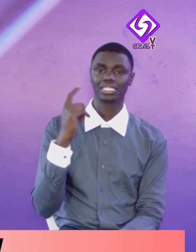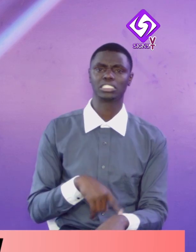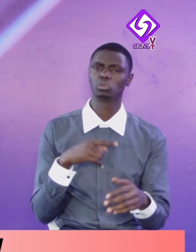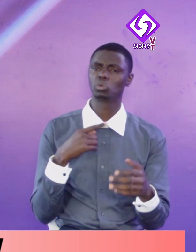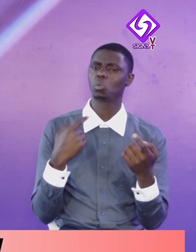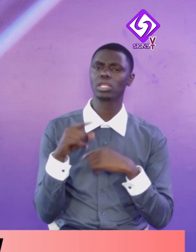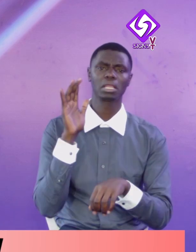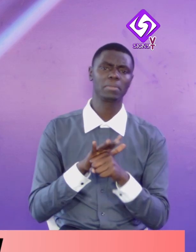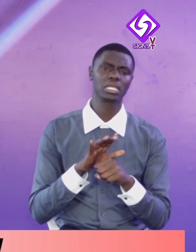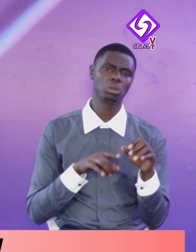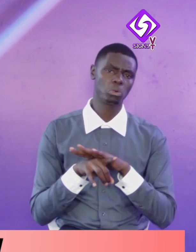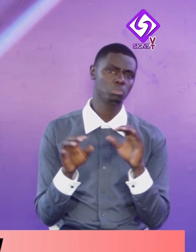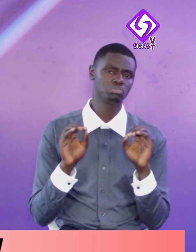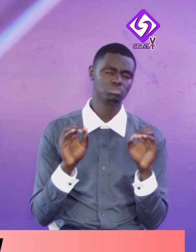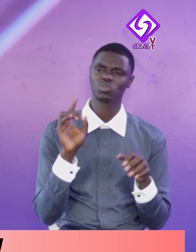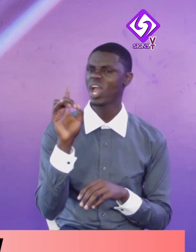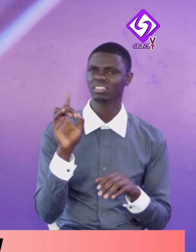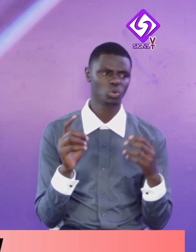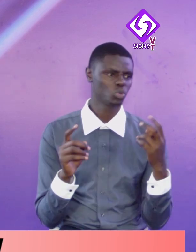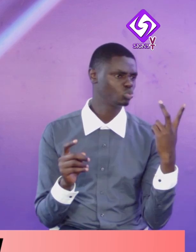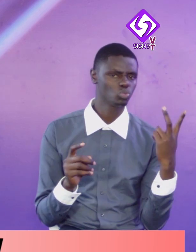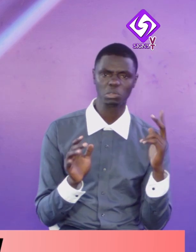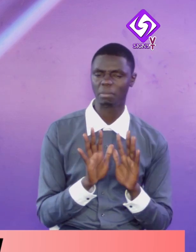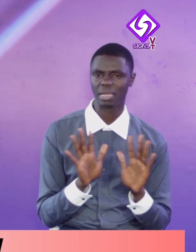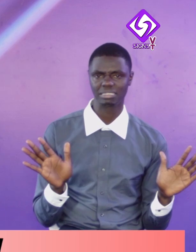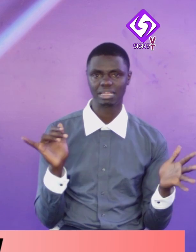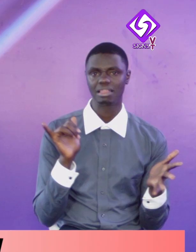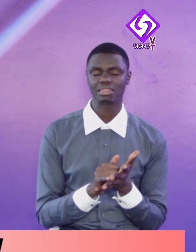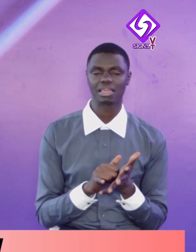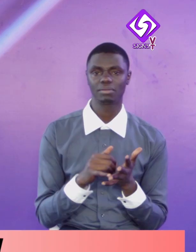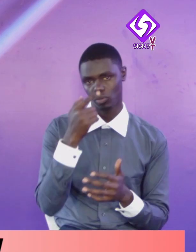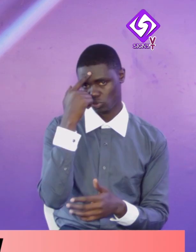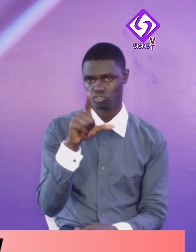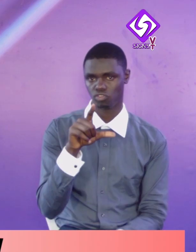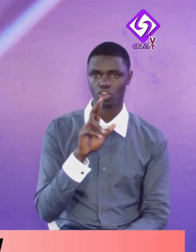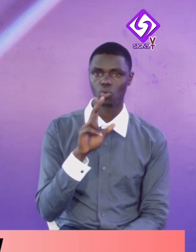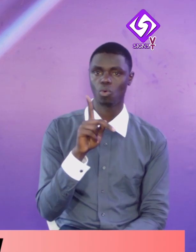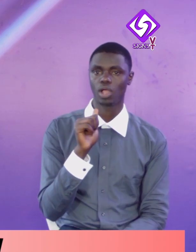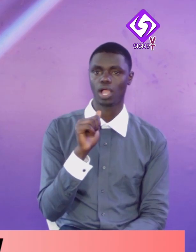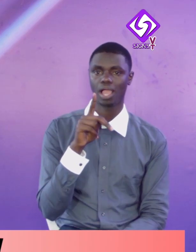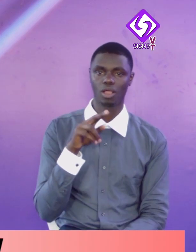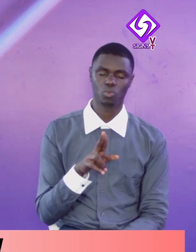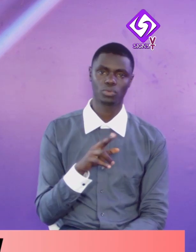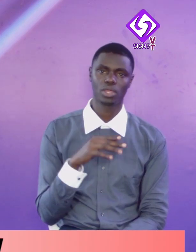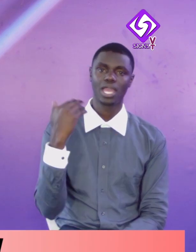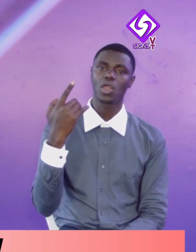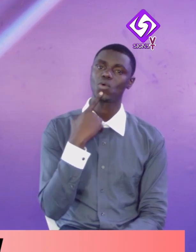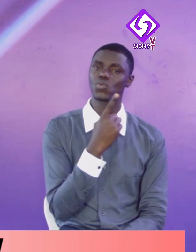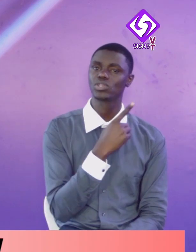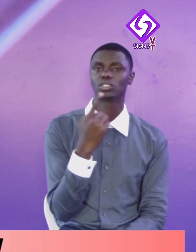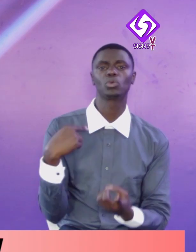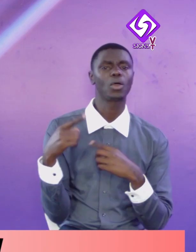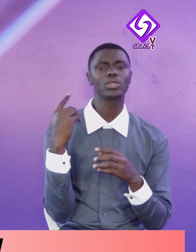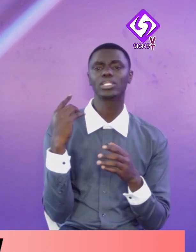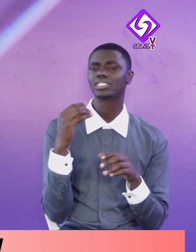goals, just 1 goal, Yeah. 2 goals, and that was courtesy of Lukaku. But I always tell you a win is a